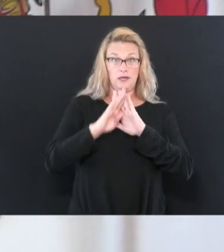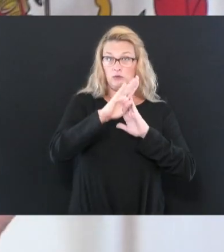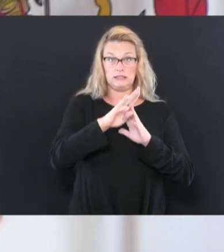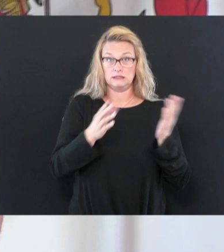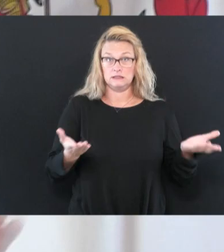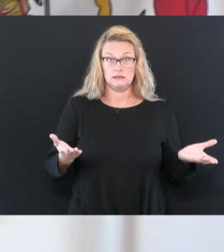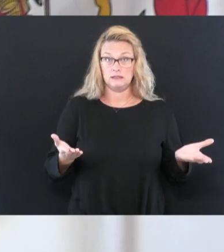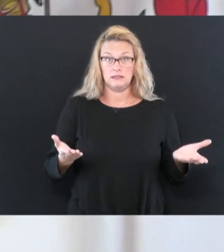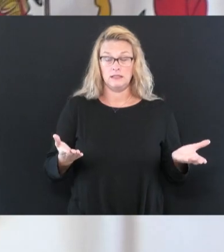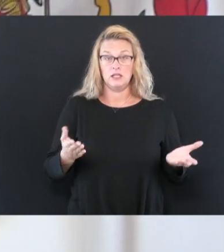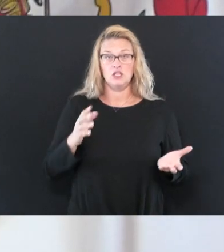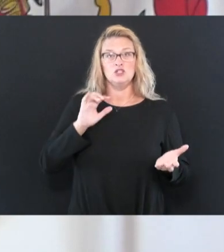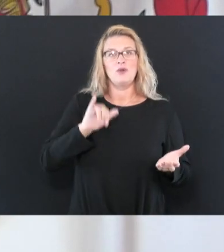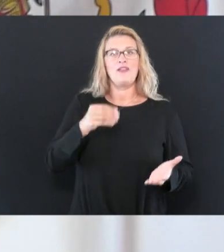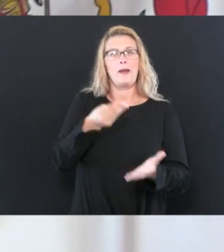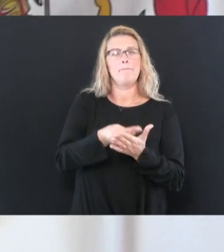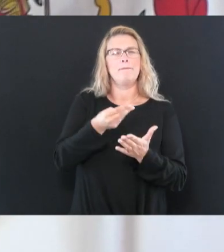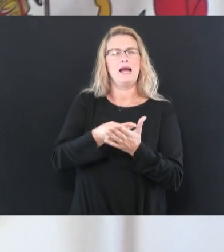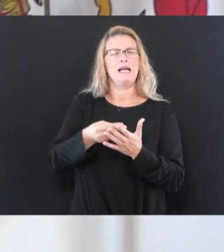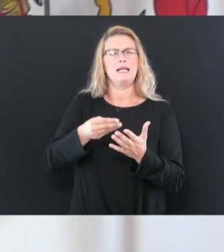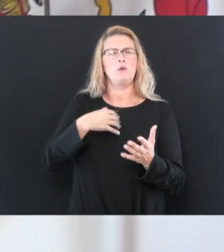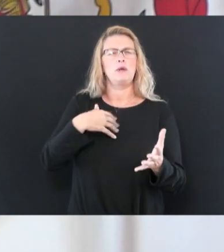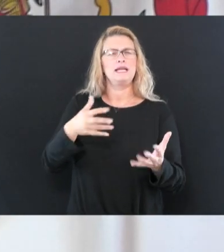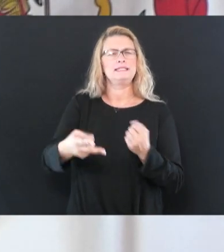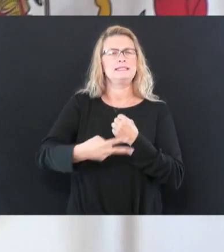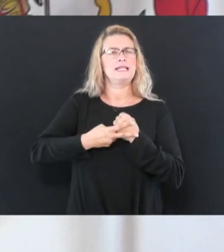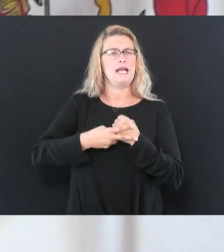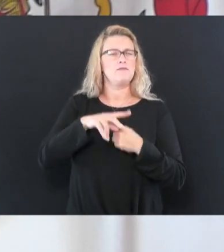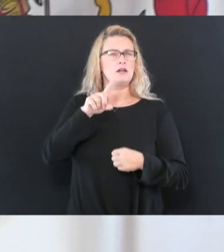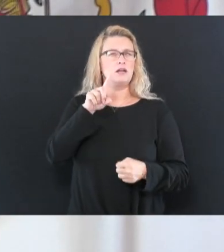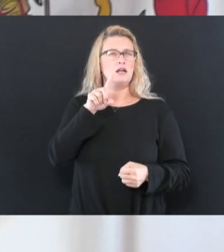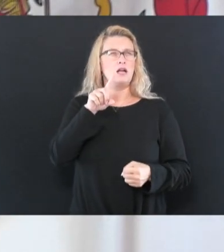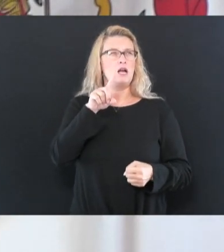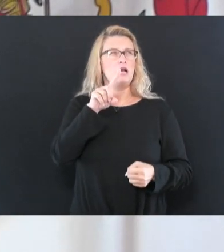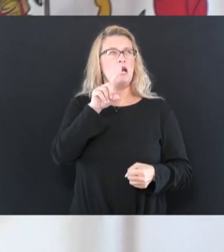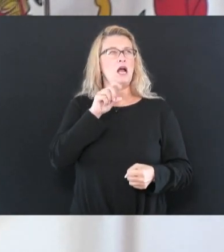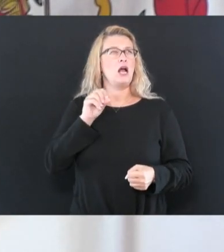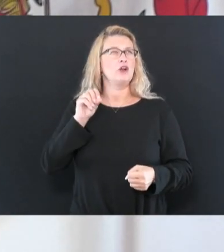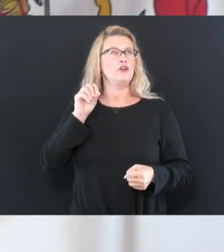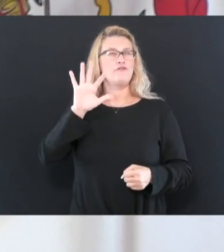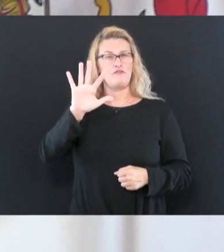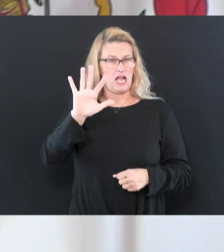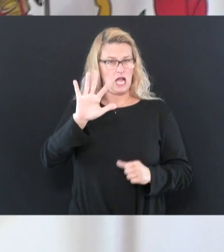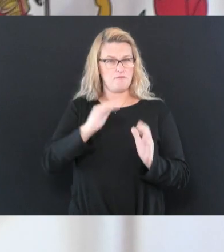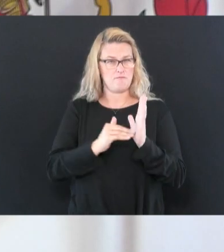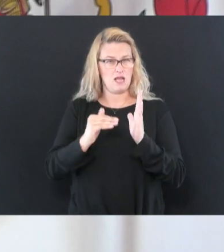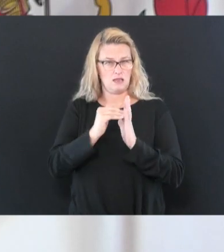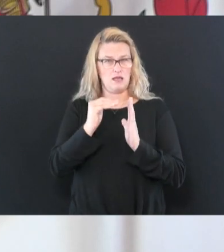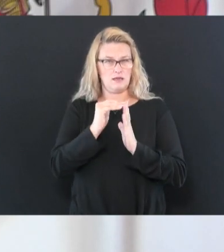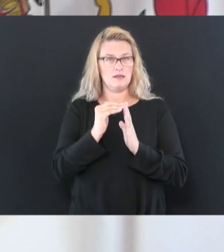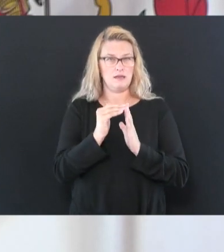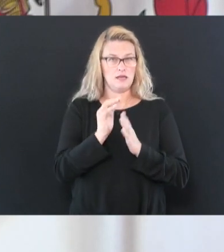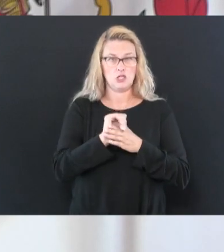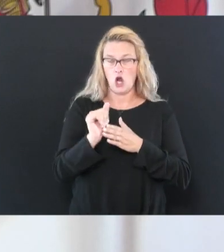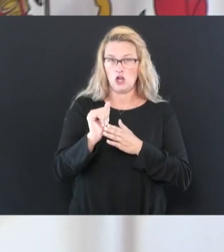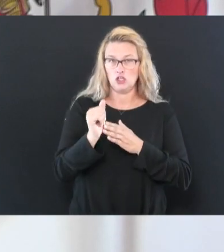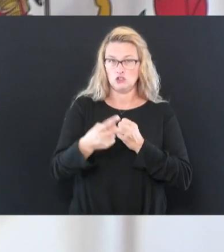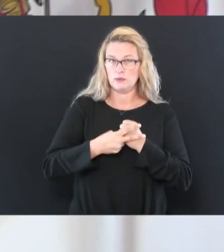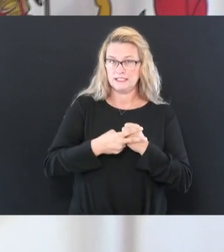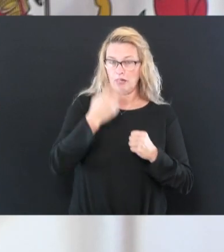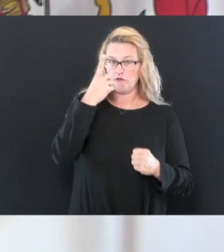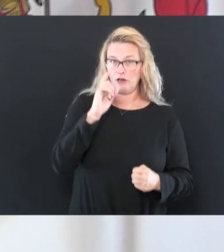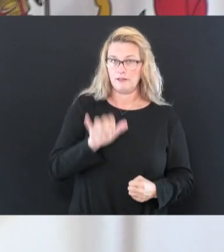reserve that we set aside was $105 million. I said 100, I think, but as far